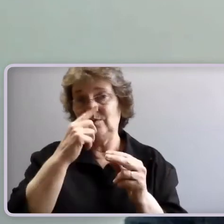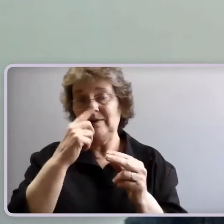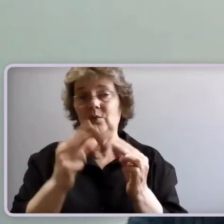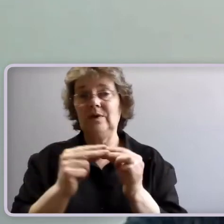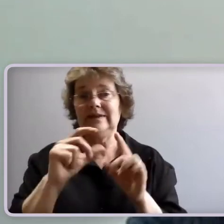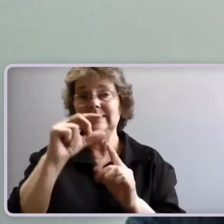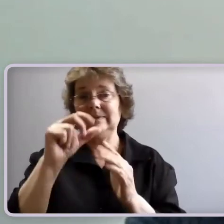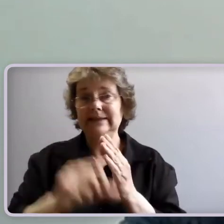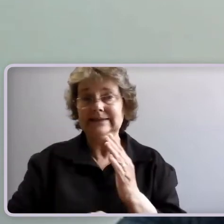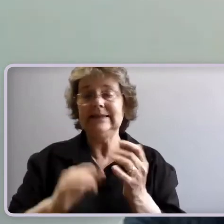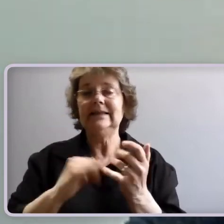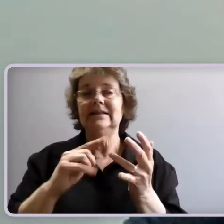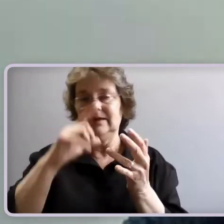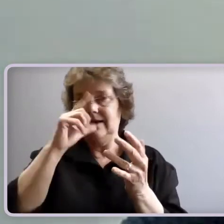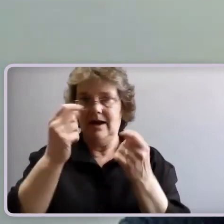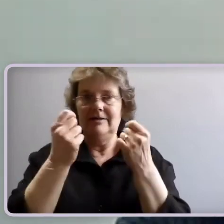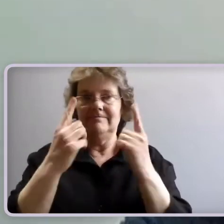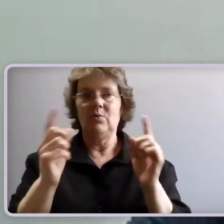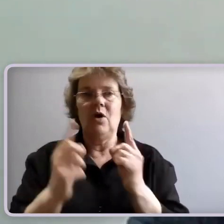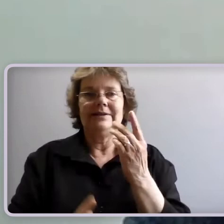on when things are happening,